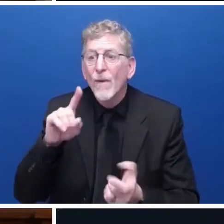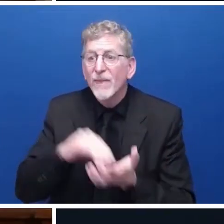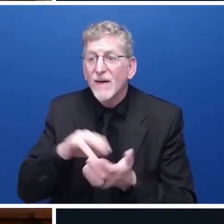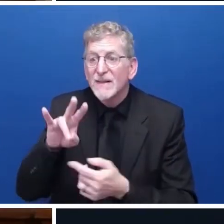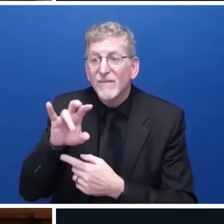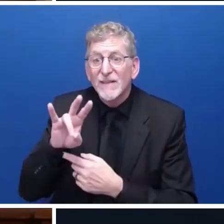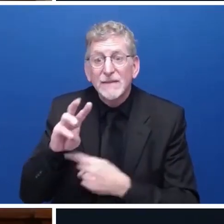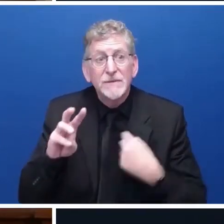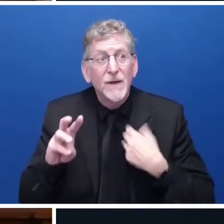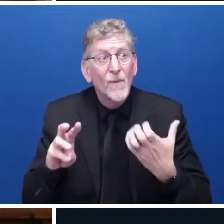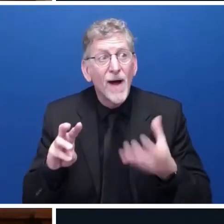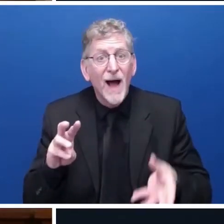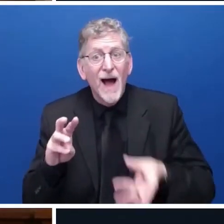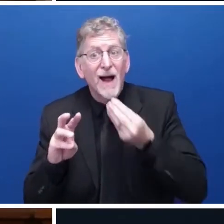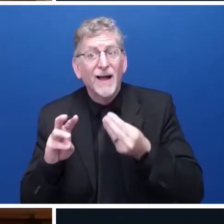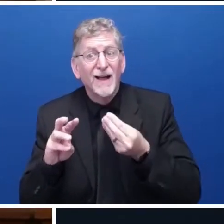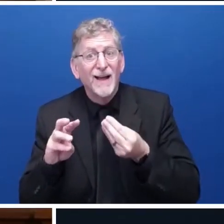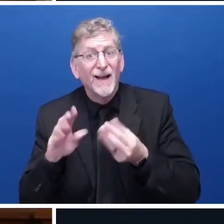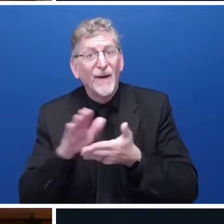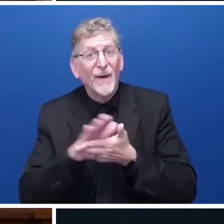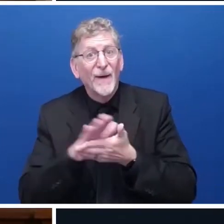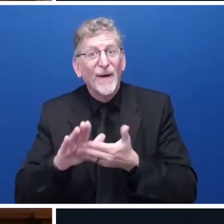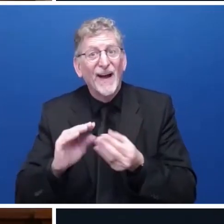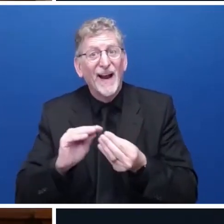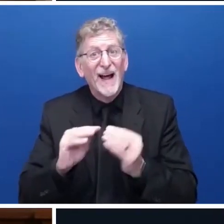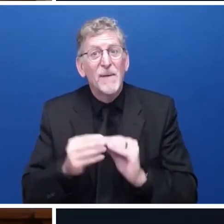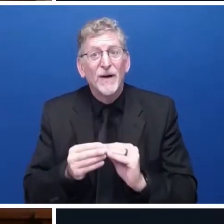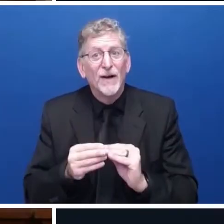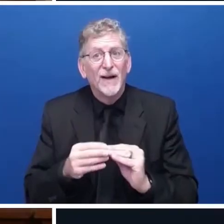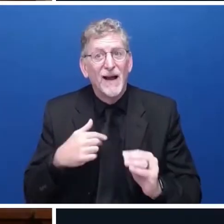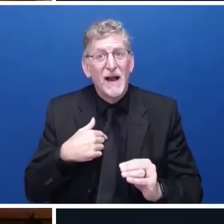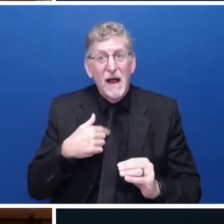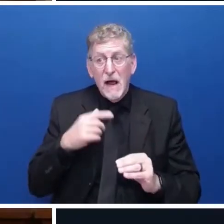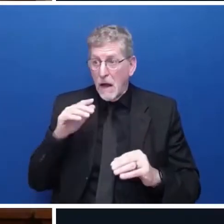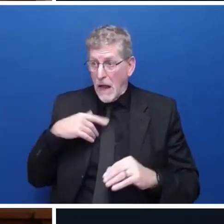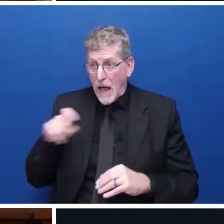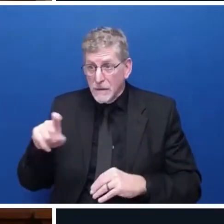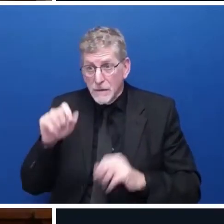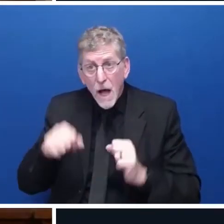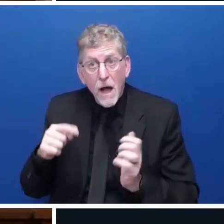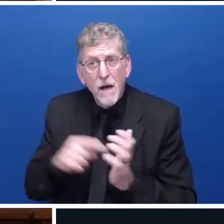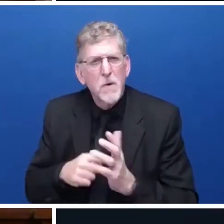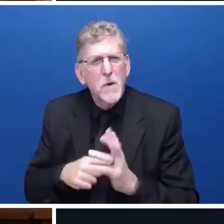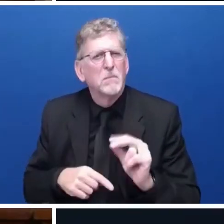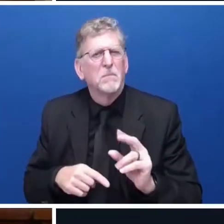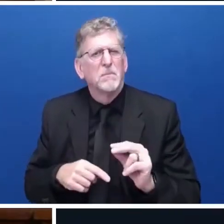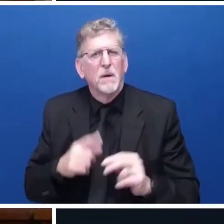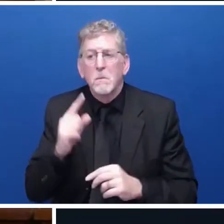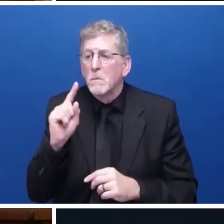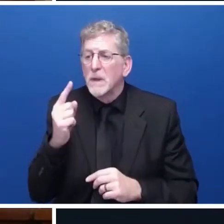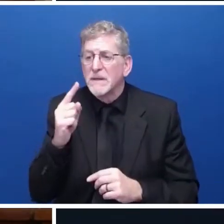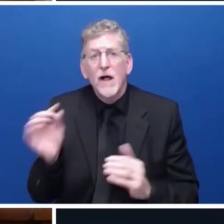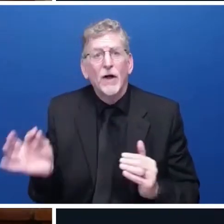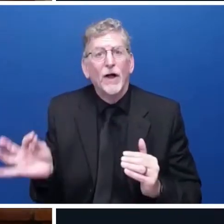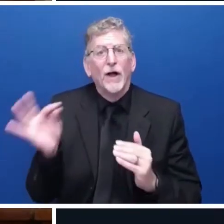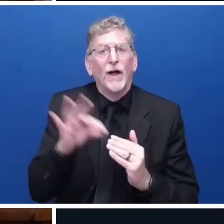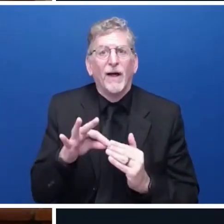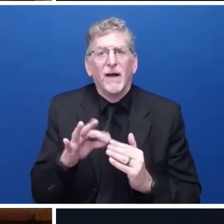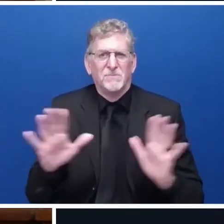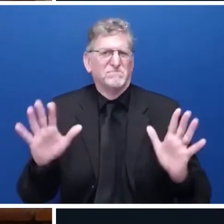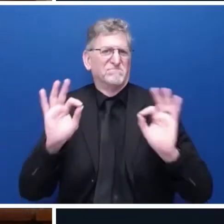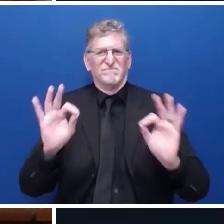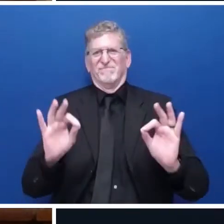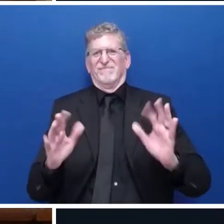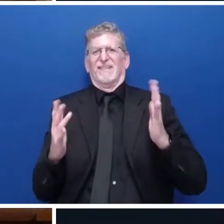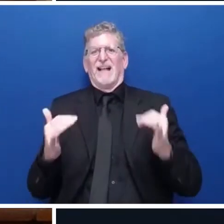we could afford it. $1 more. I said, $1,776. And I said, that's good. And I'll tell you what, our military, that was